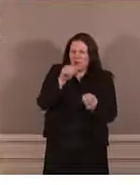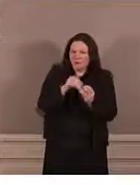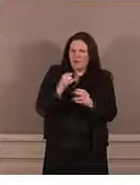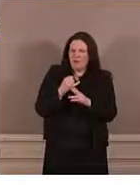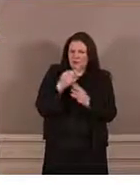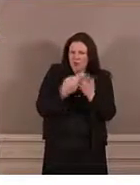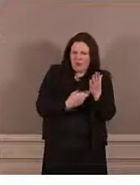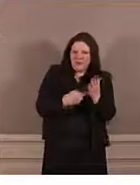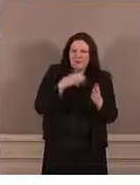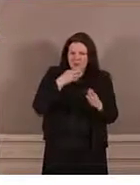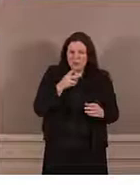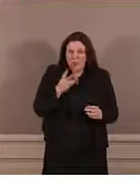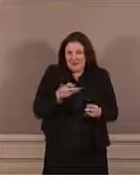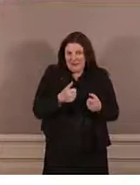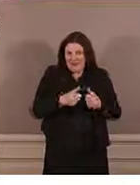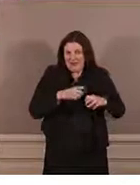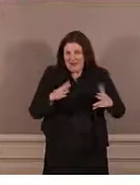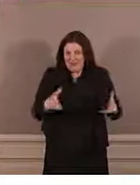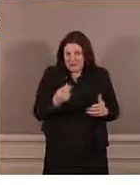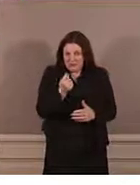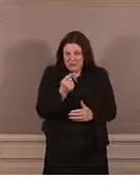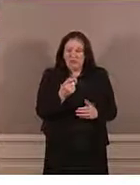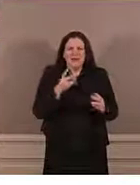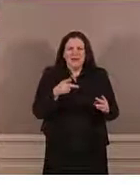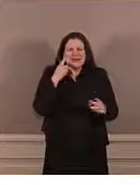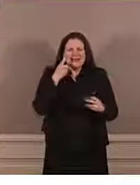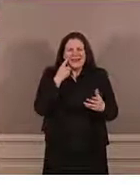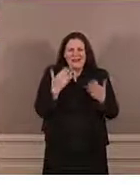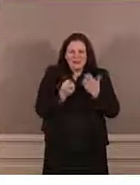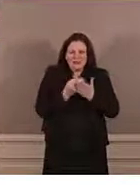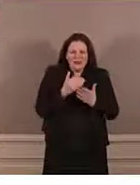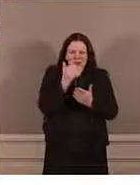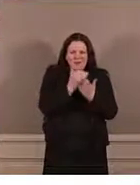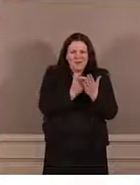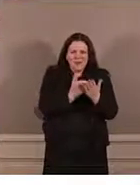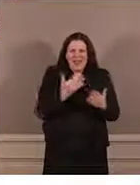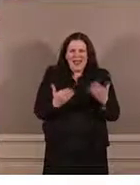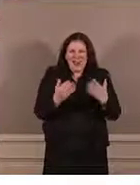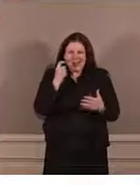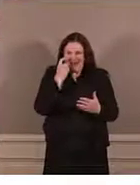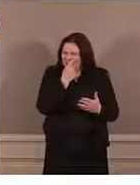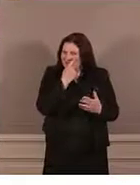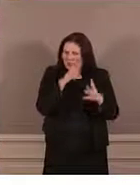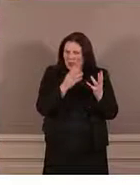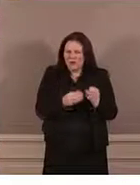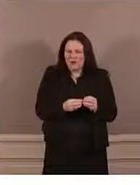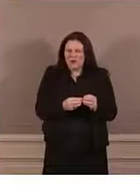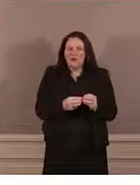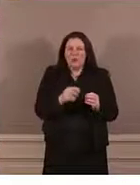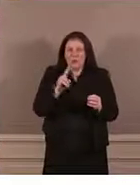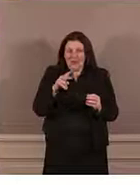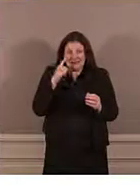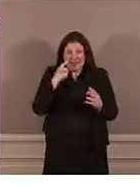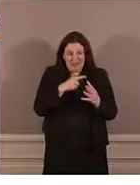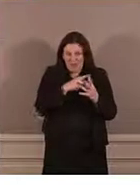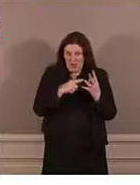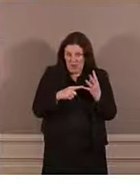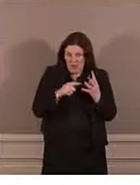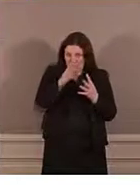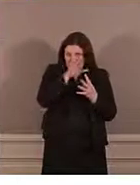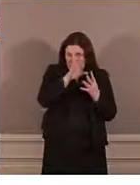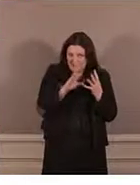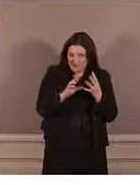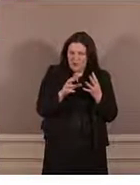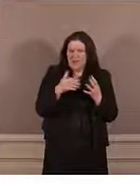we're going to see all of the descriptors and how we came about putting this evidence together. But you can see the 4 different criterion that